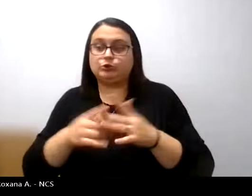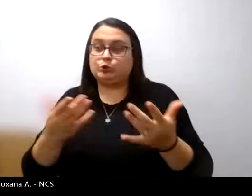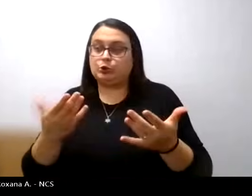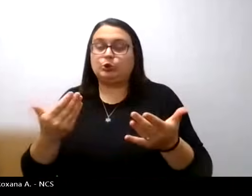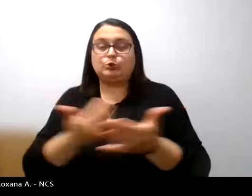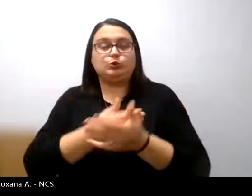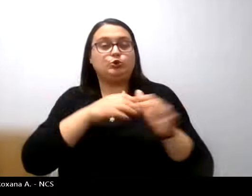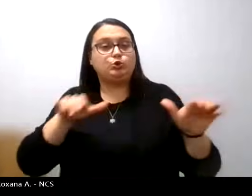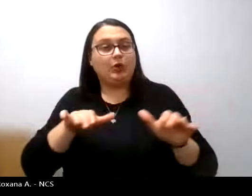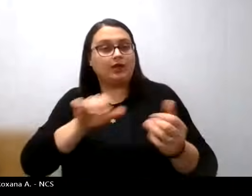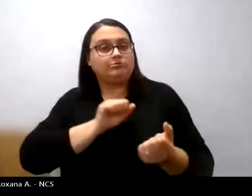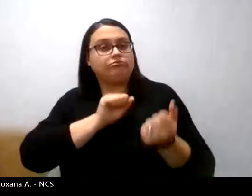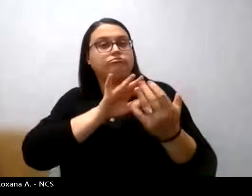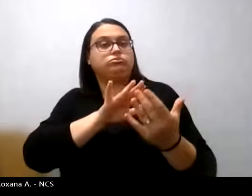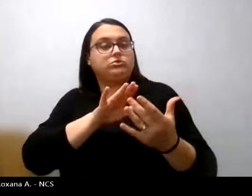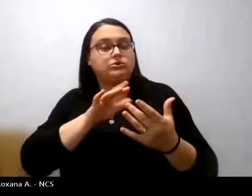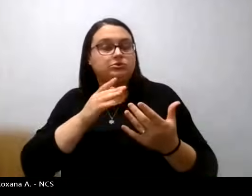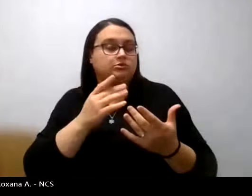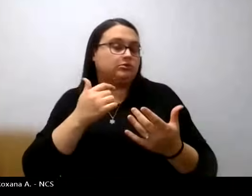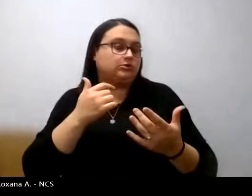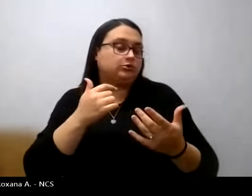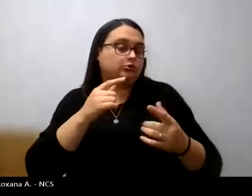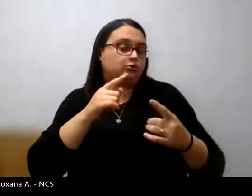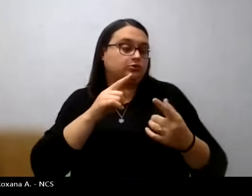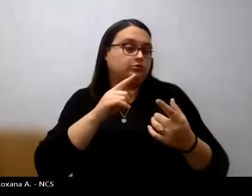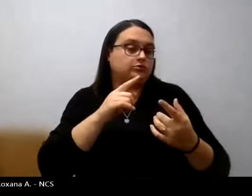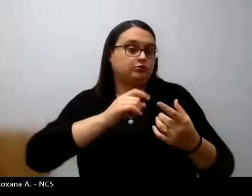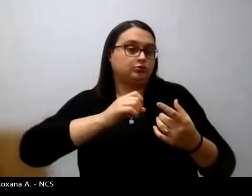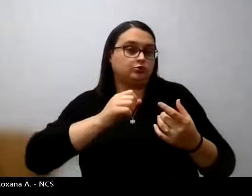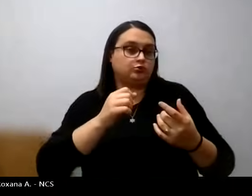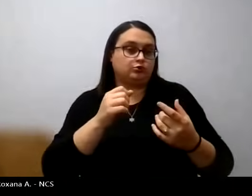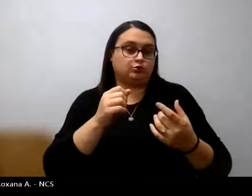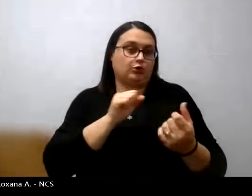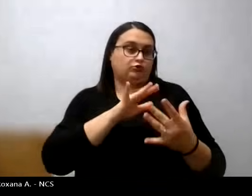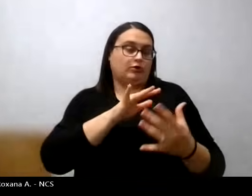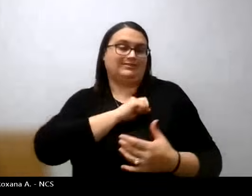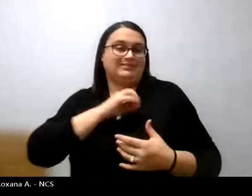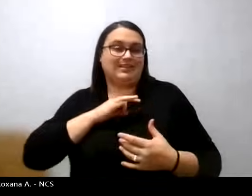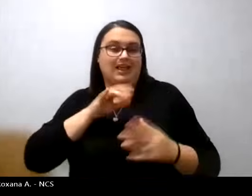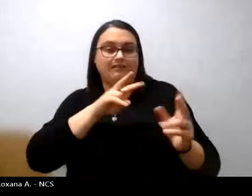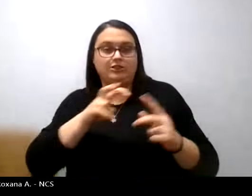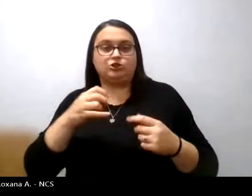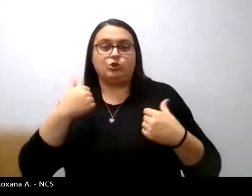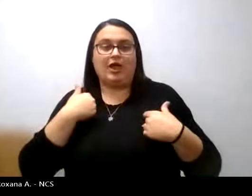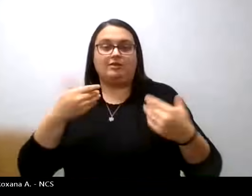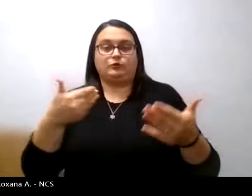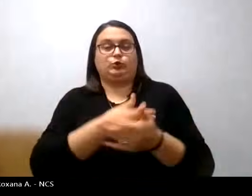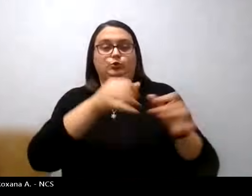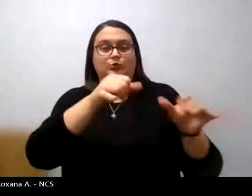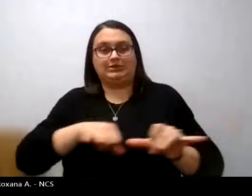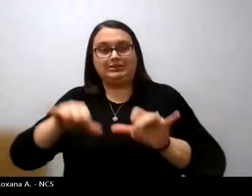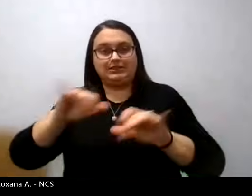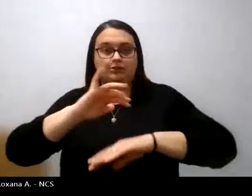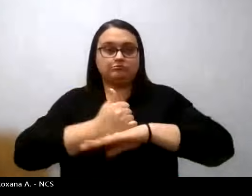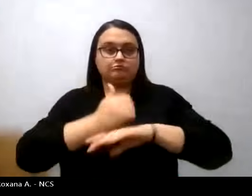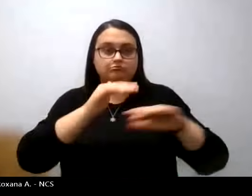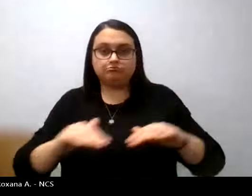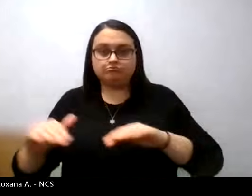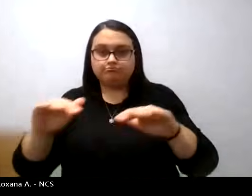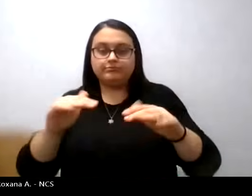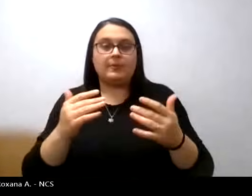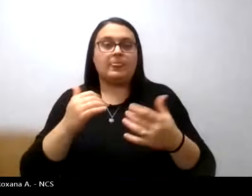on our part to address staff issues, to create new standards, and then to build up